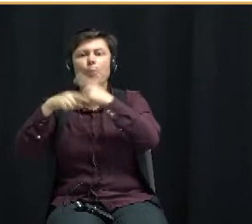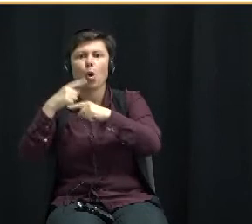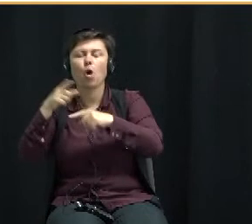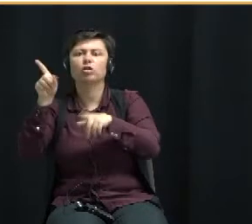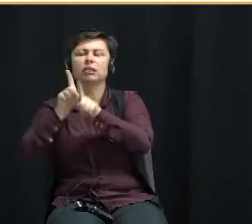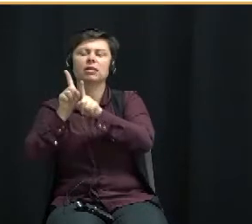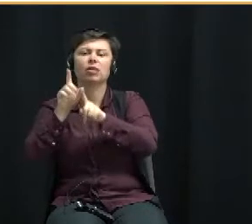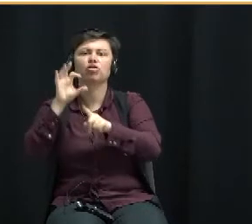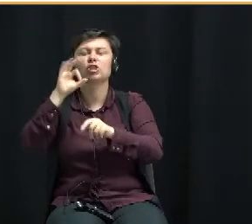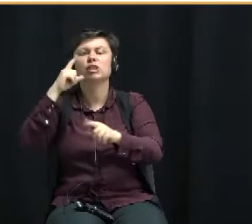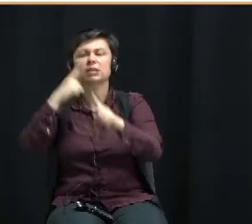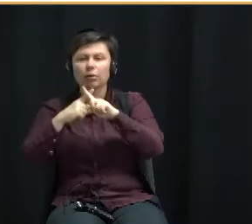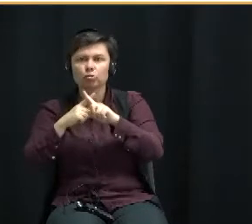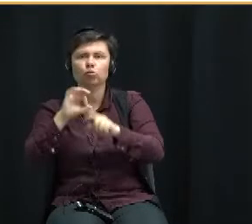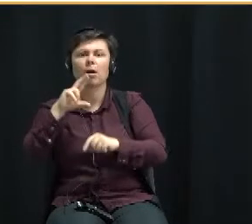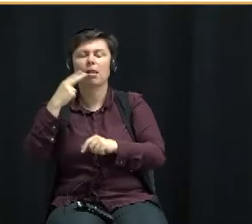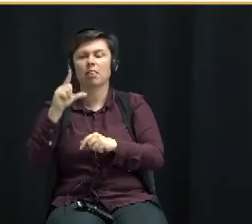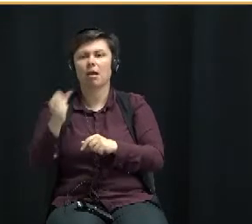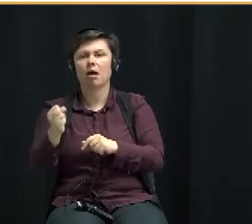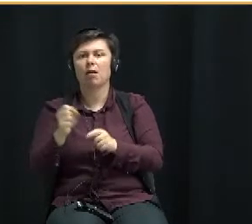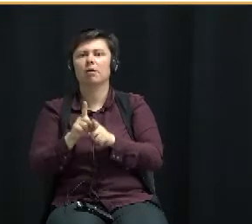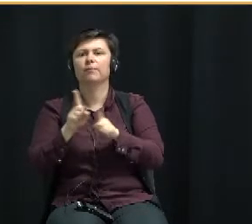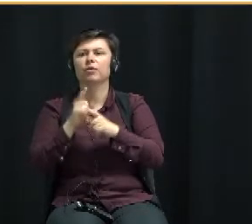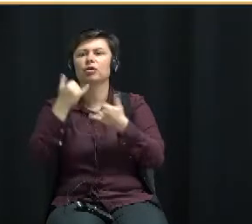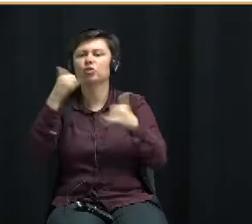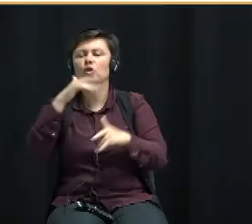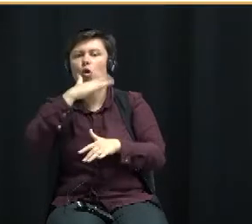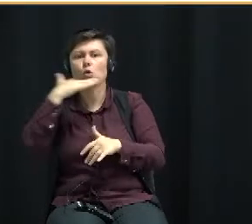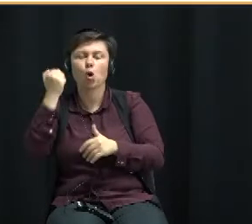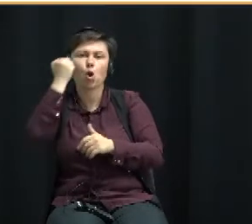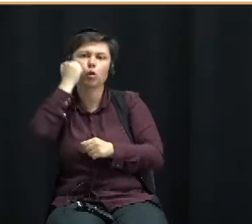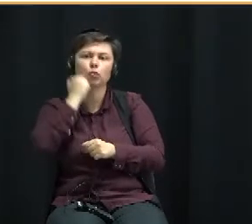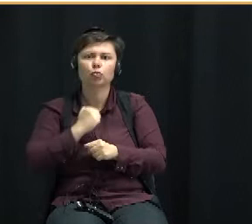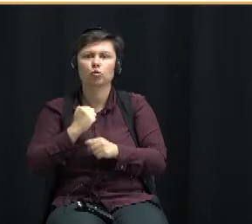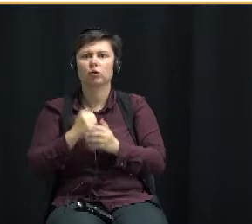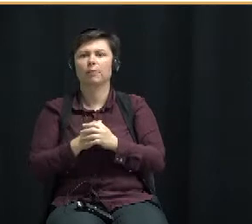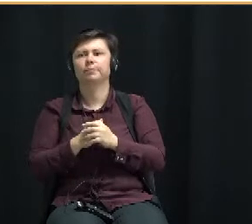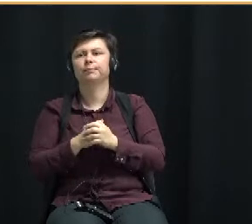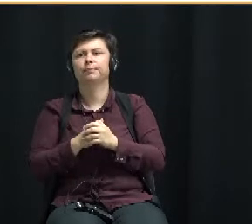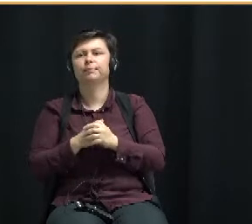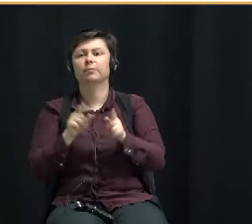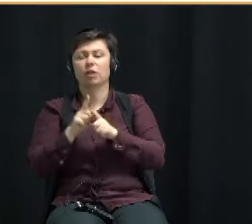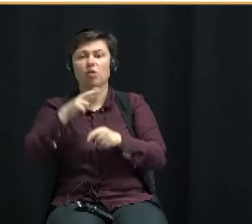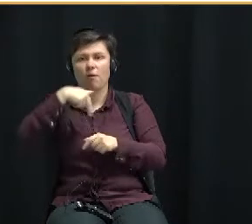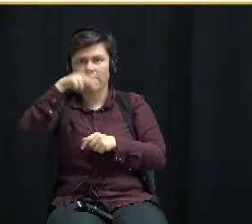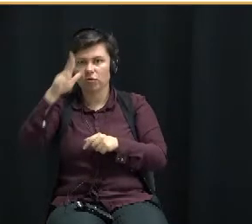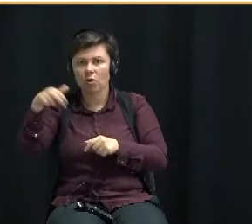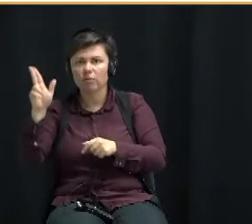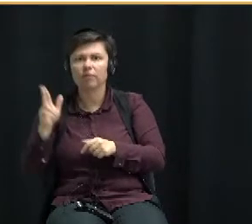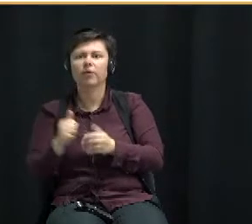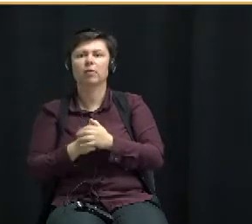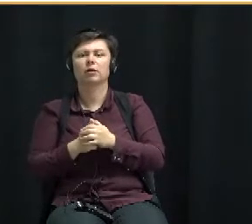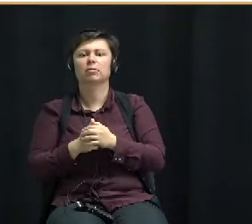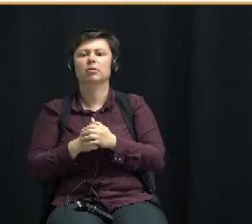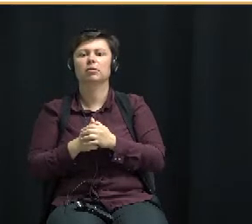anti-discrimination. So in Norway, universal design has now been